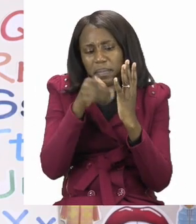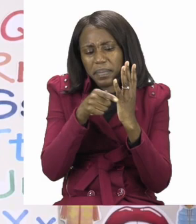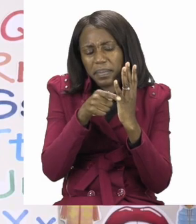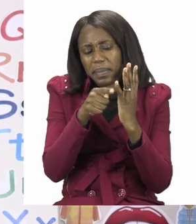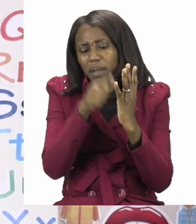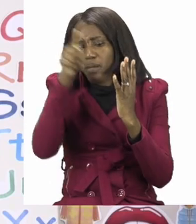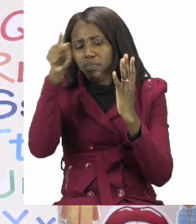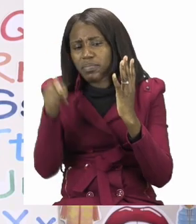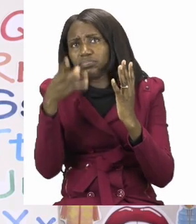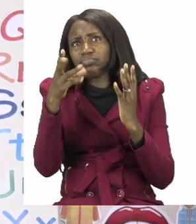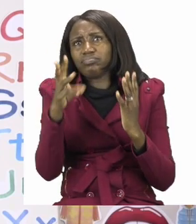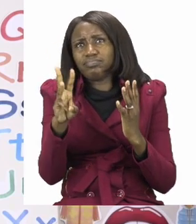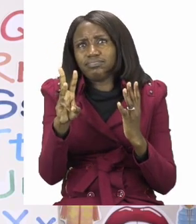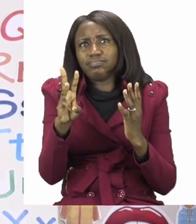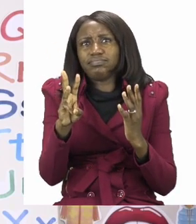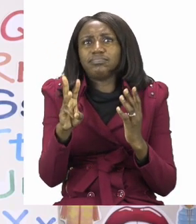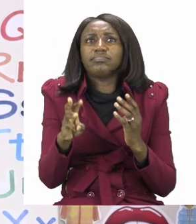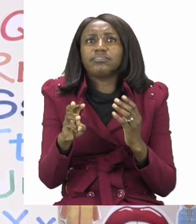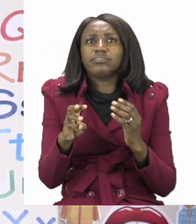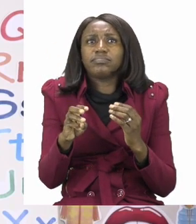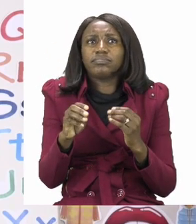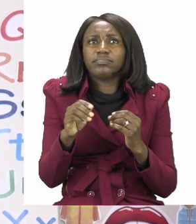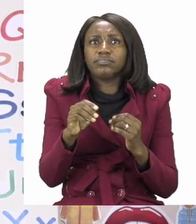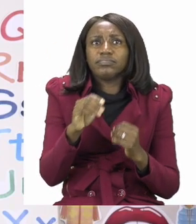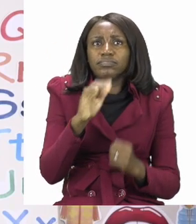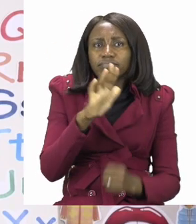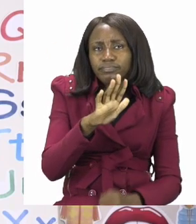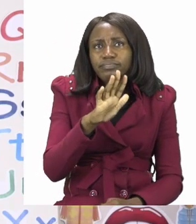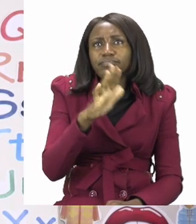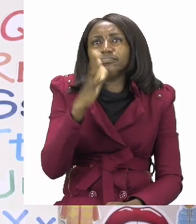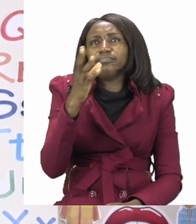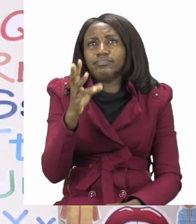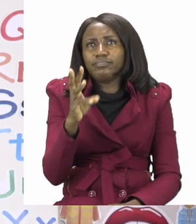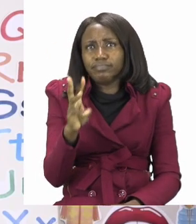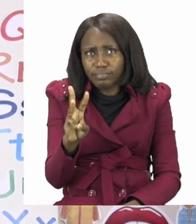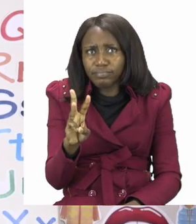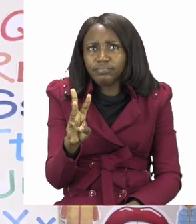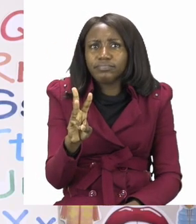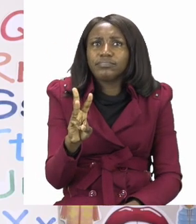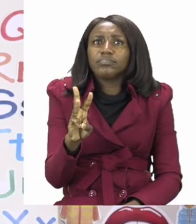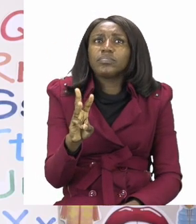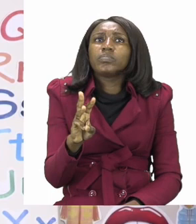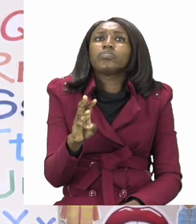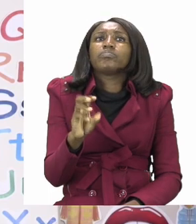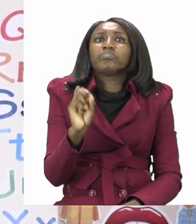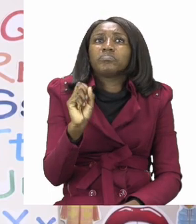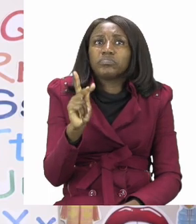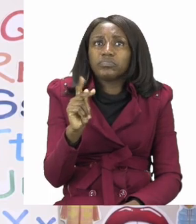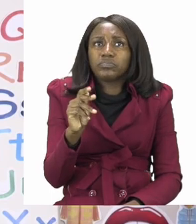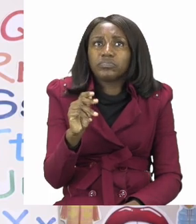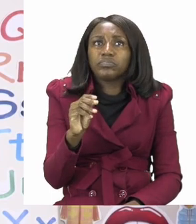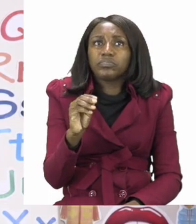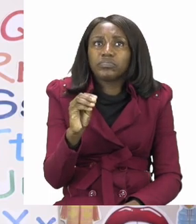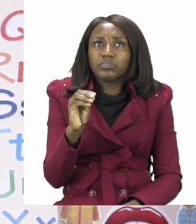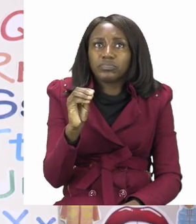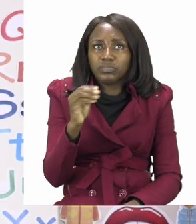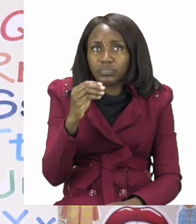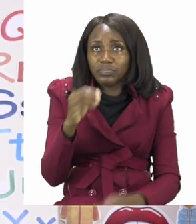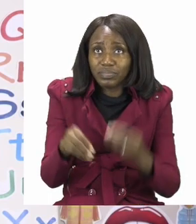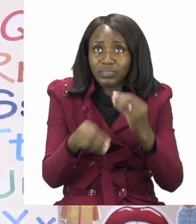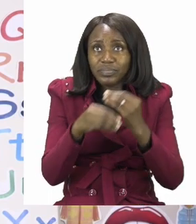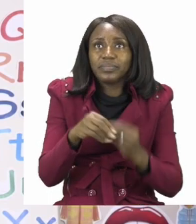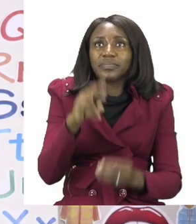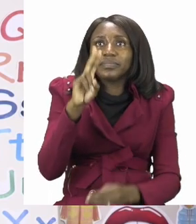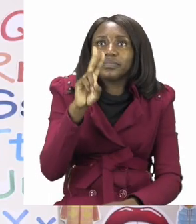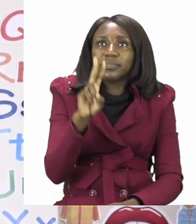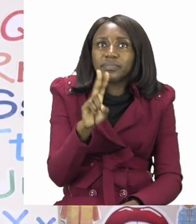4 is already there. We say 5, 6. So we also have 2.